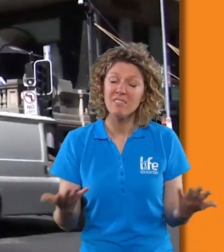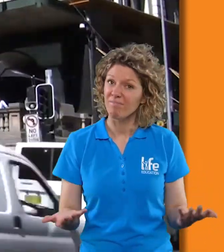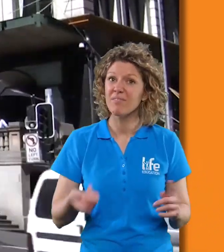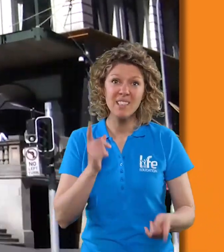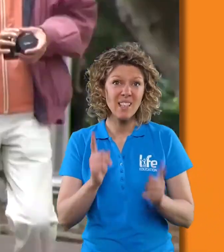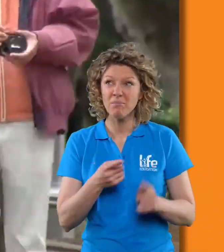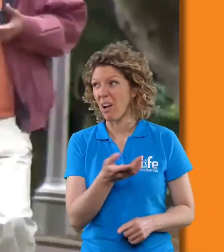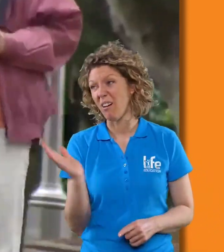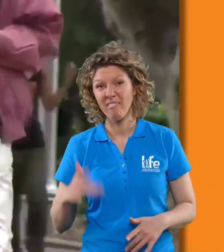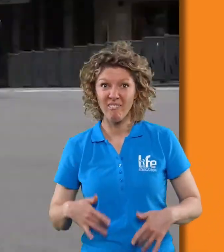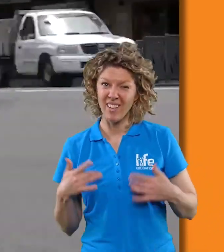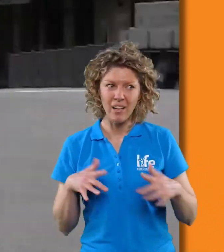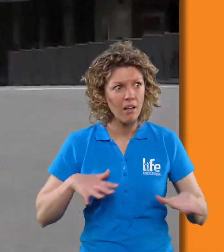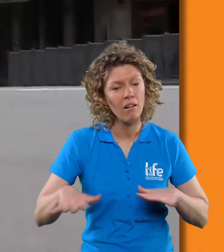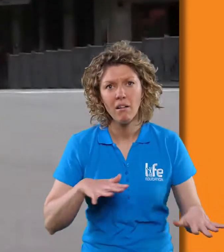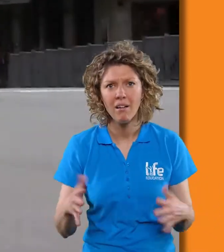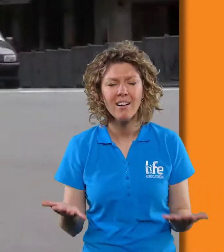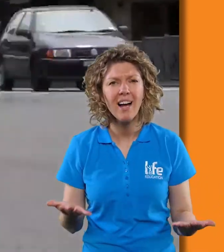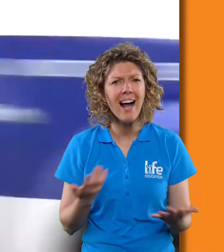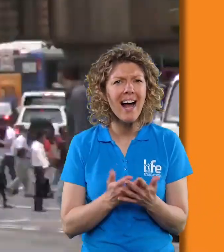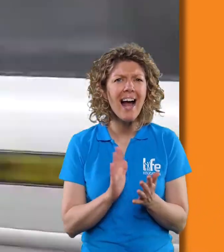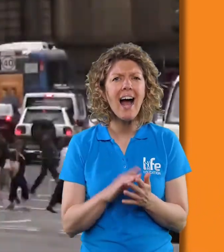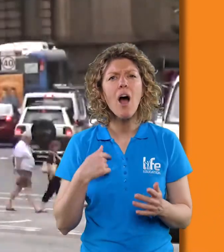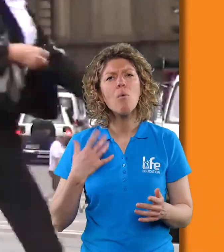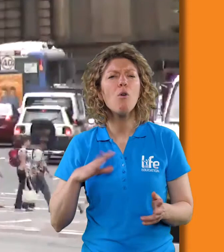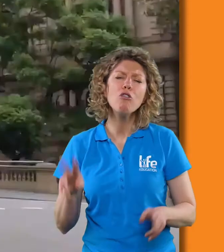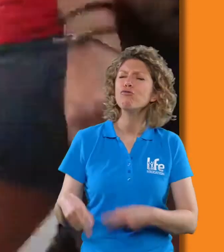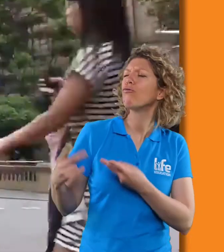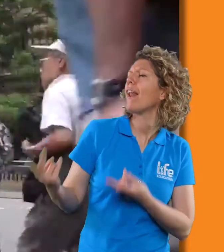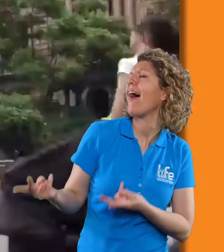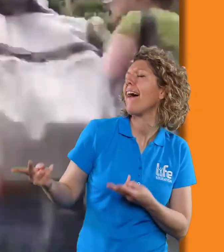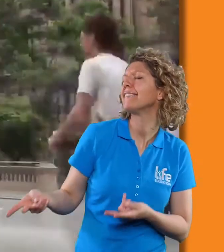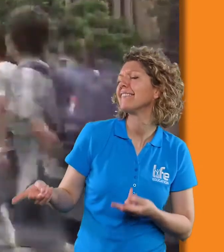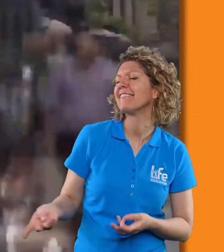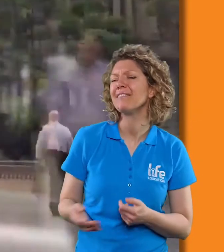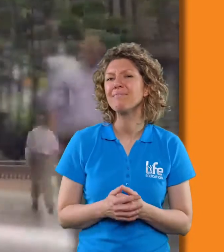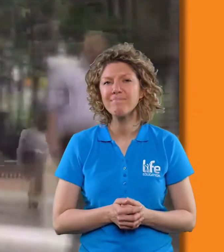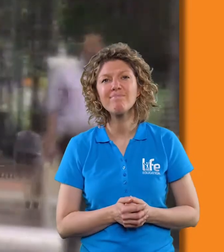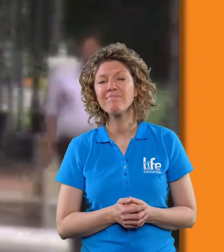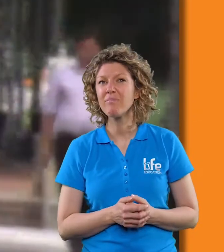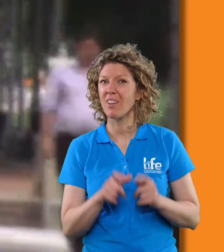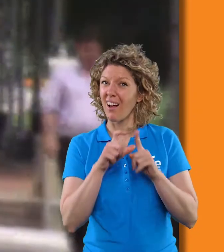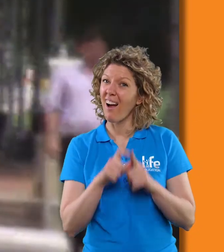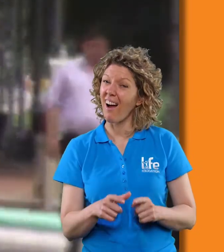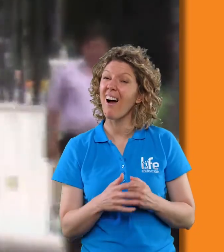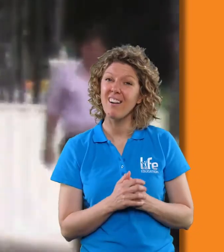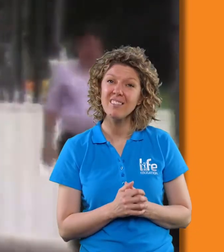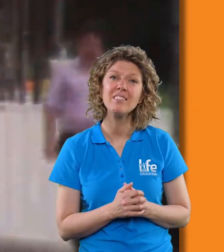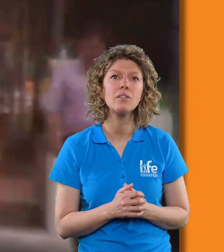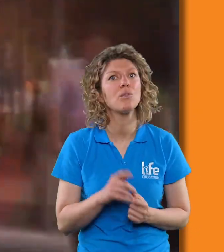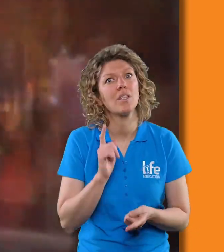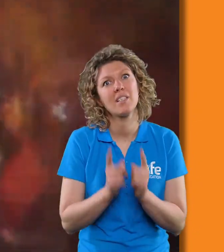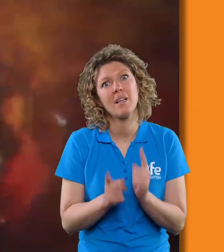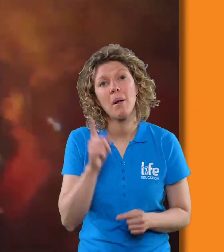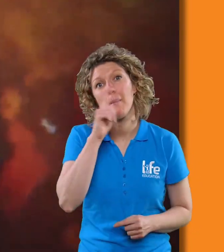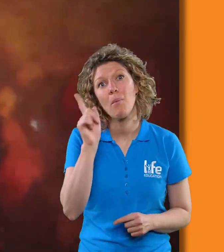not easy to just relax and chill out. People can find it hard to relax whenever they want, so sometimes they may use drugs to